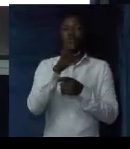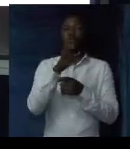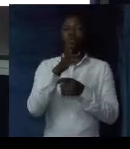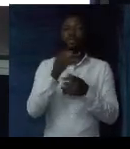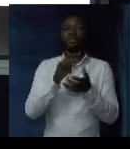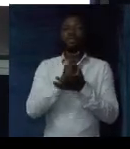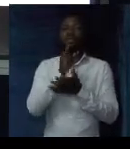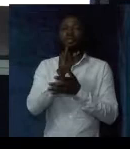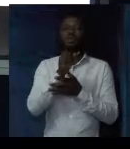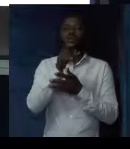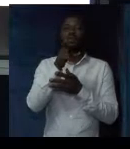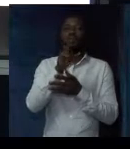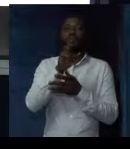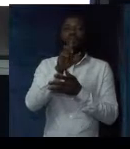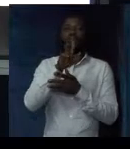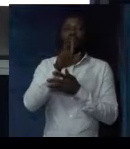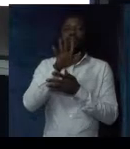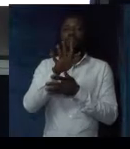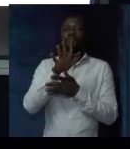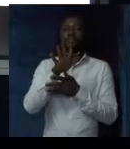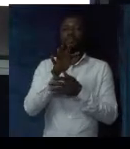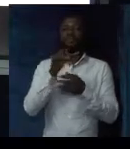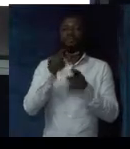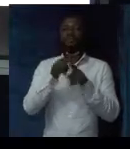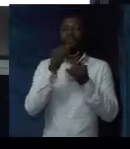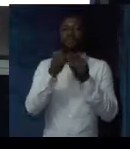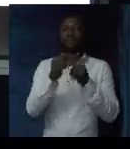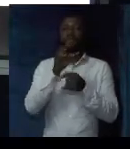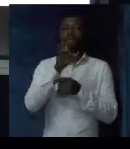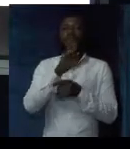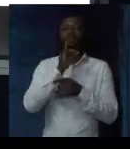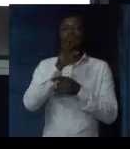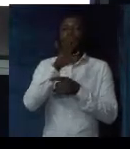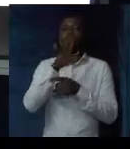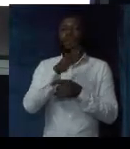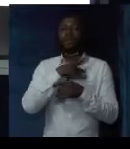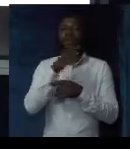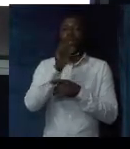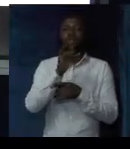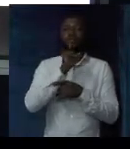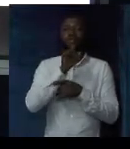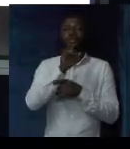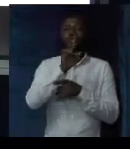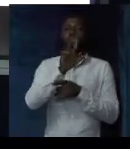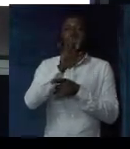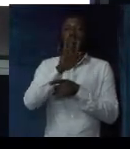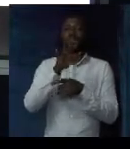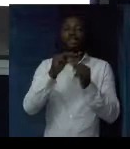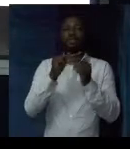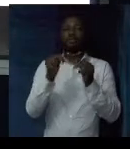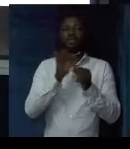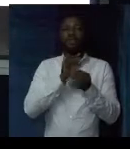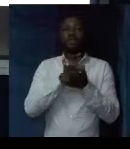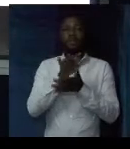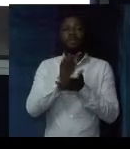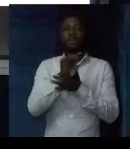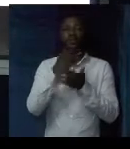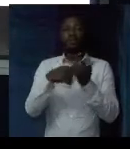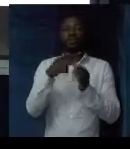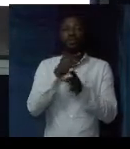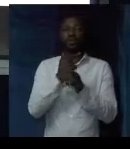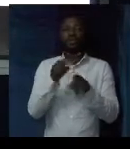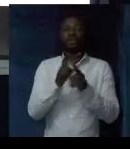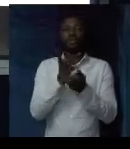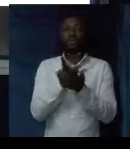145, and that is 135 degrees. So finally, R is 45 and S is 135 degrees. I believe that